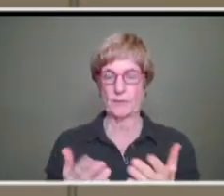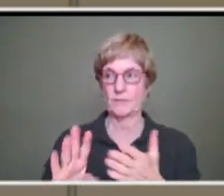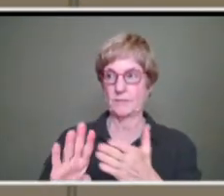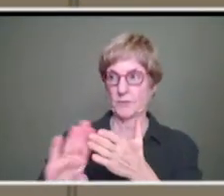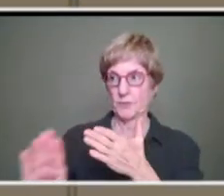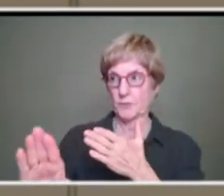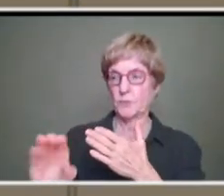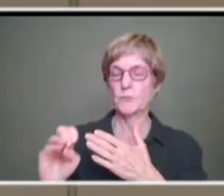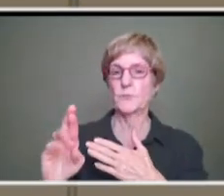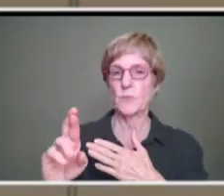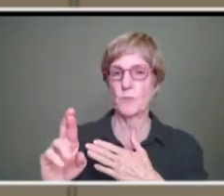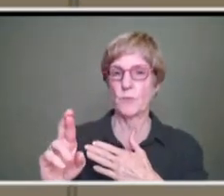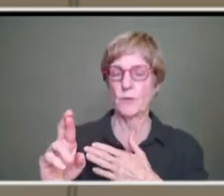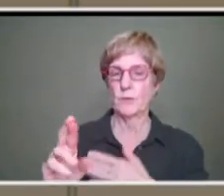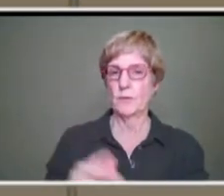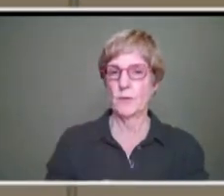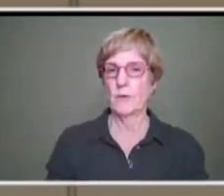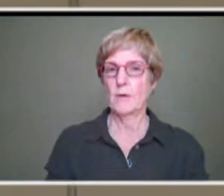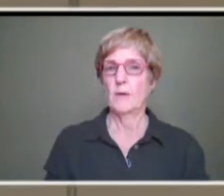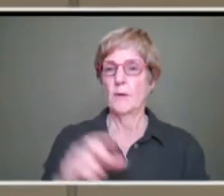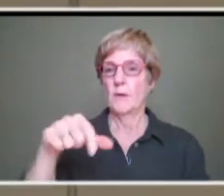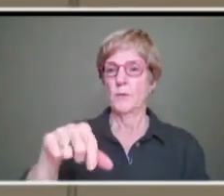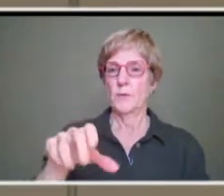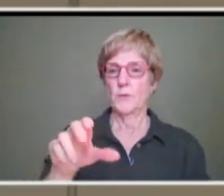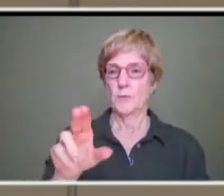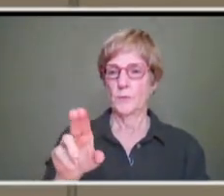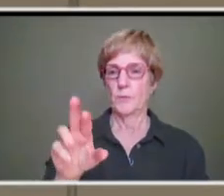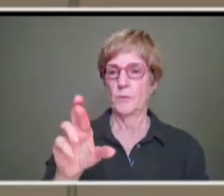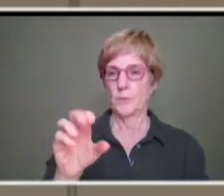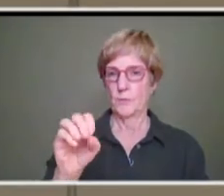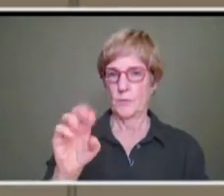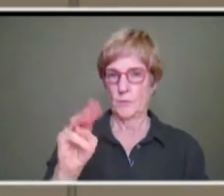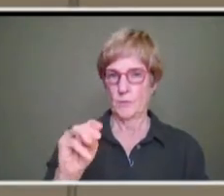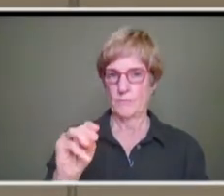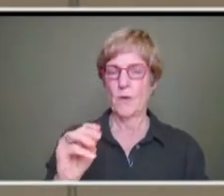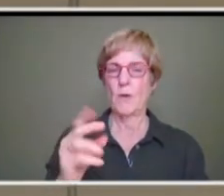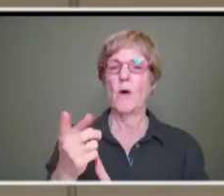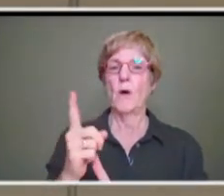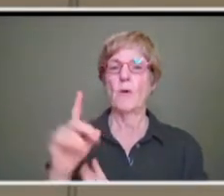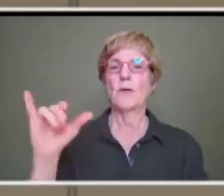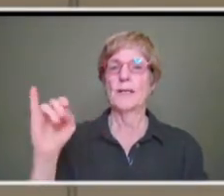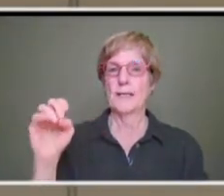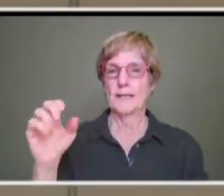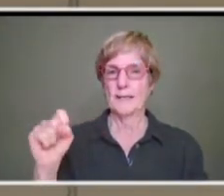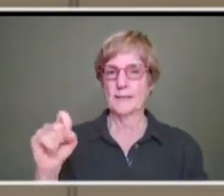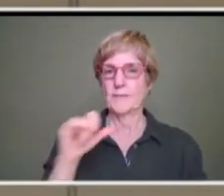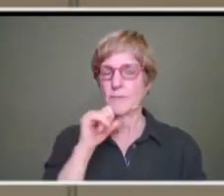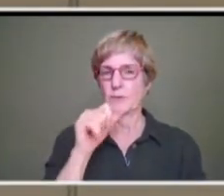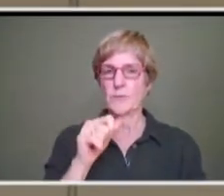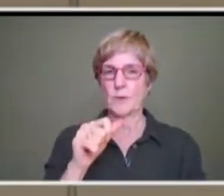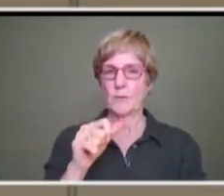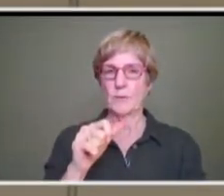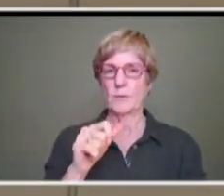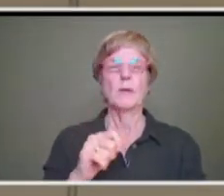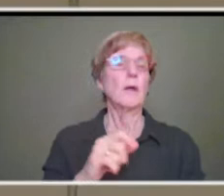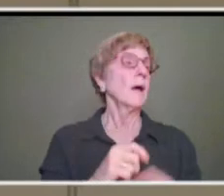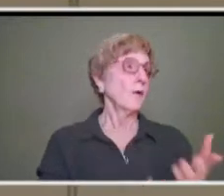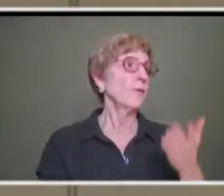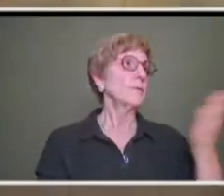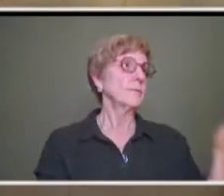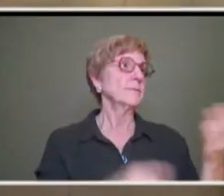or your your Quorum sticks and you are automatic yes if you don't vote move to reduce taxes